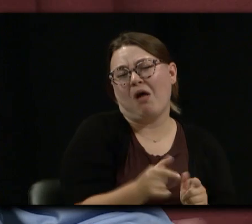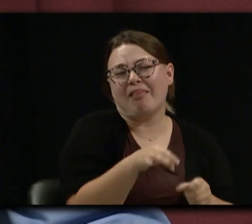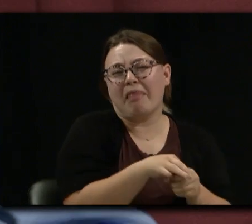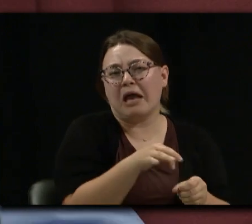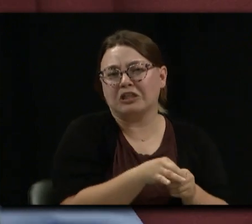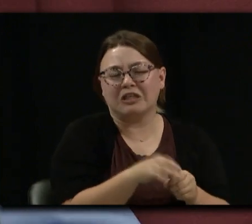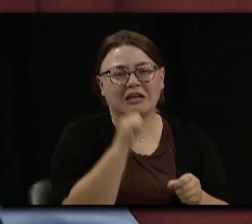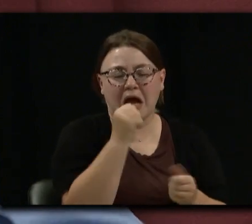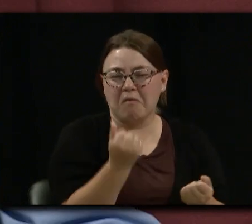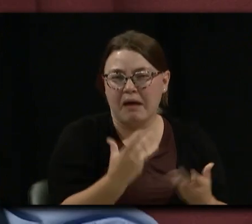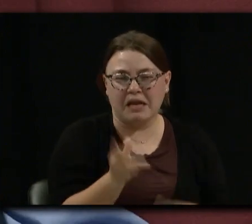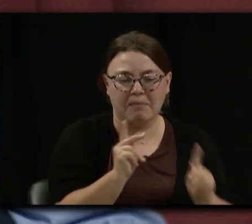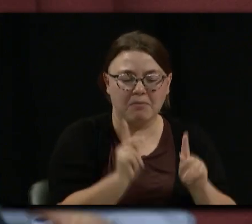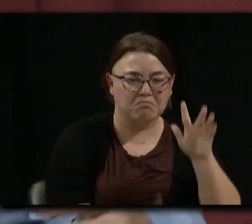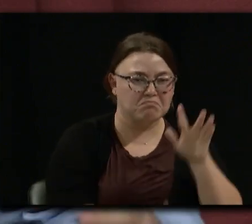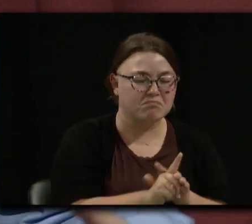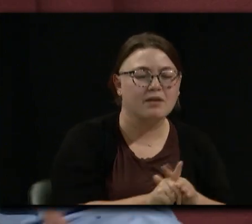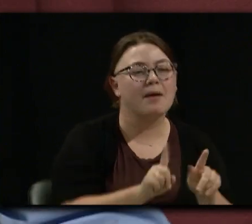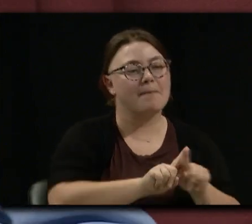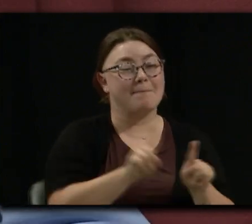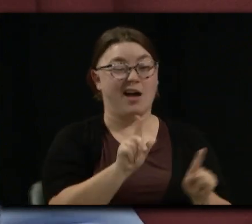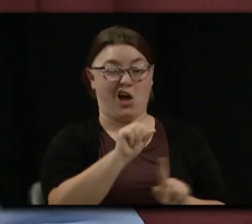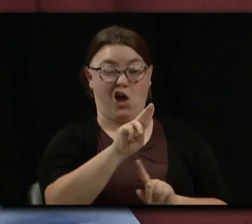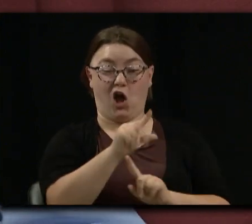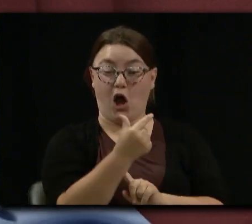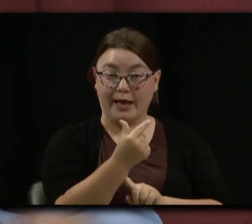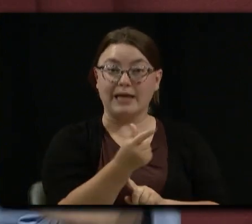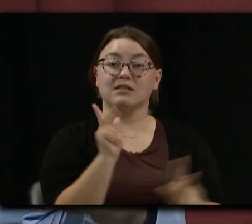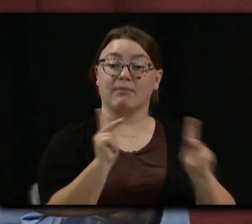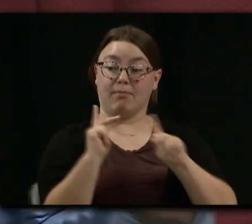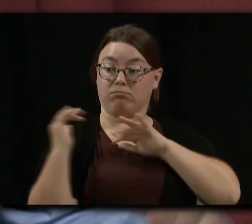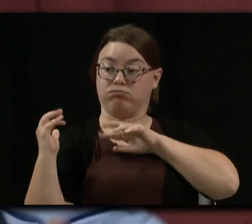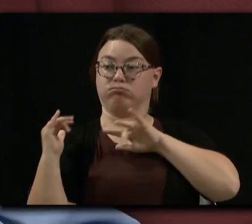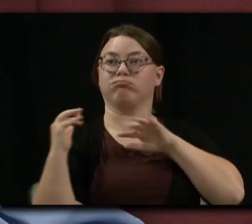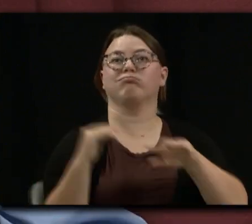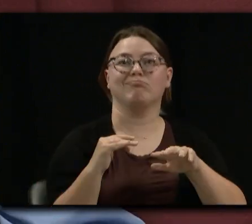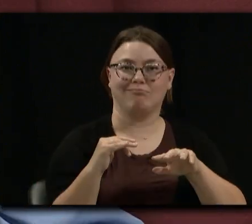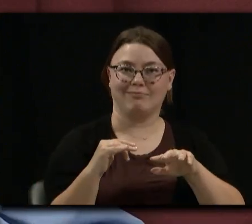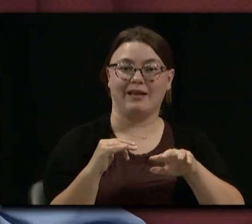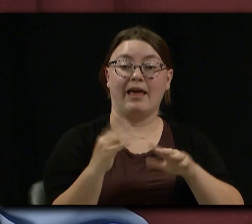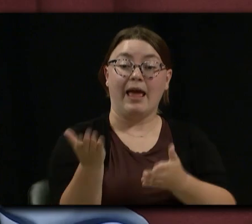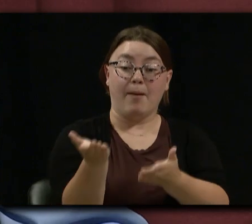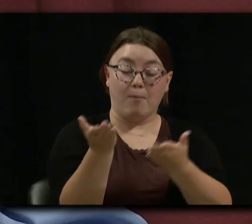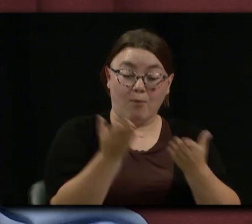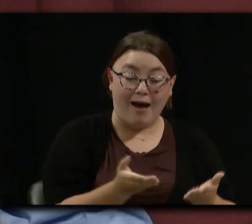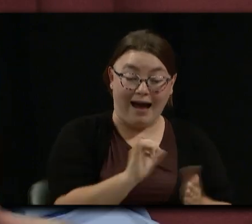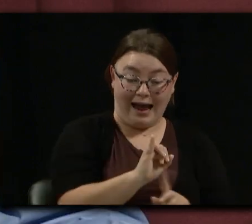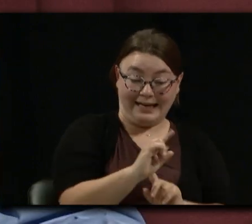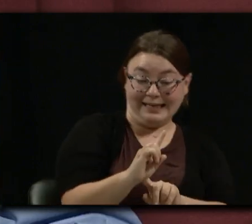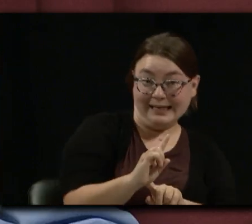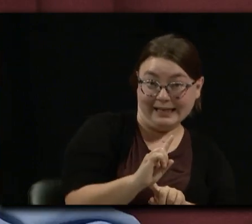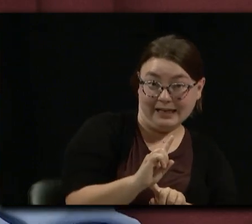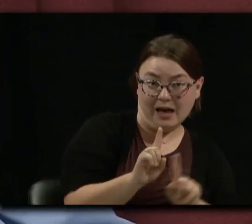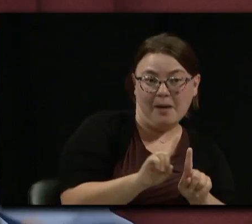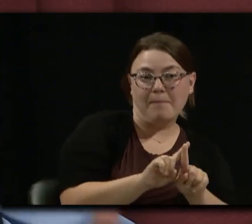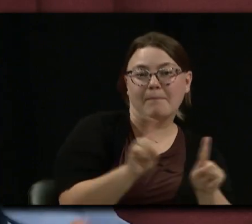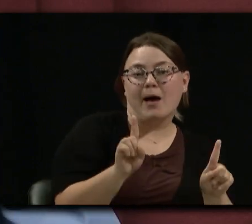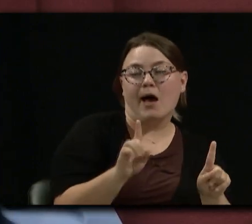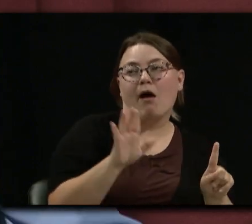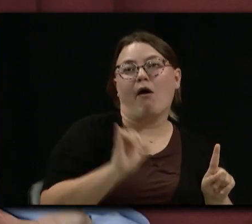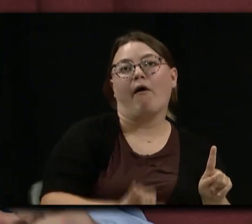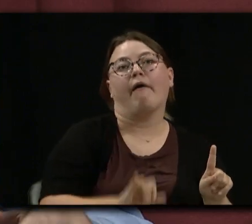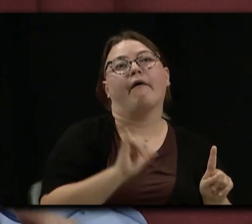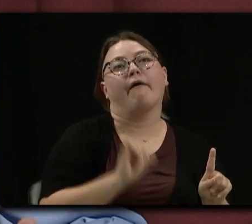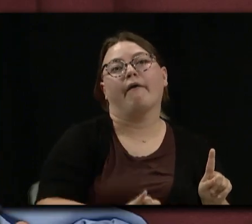course. But in August, we saw an uptick in people who they came in with their ID, but many of them didn't realize that